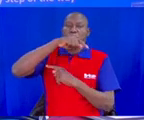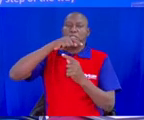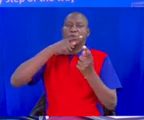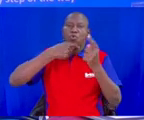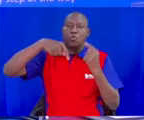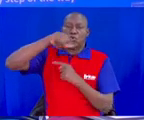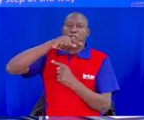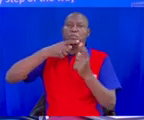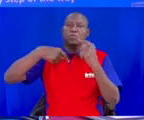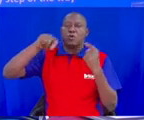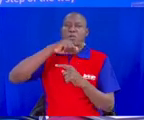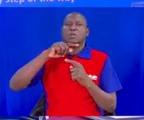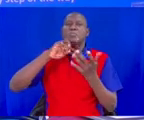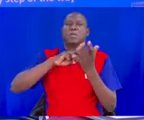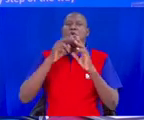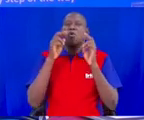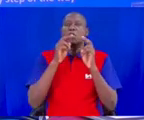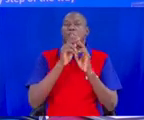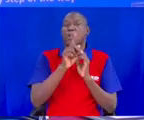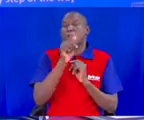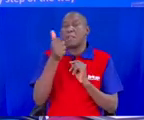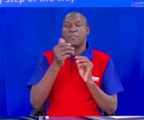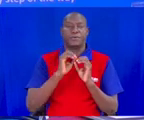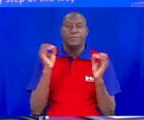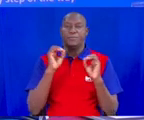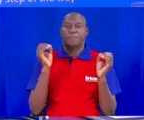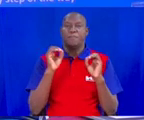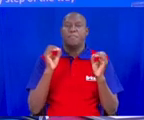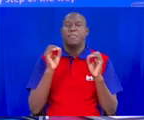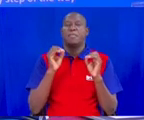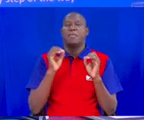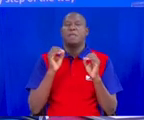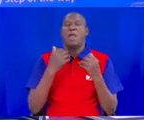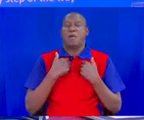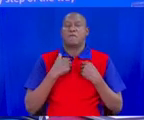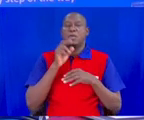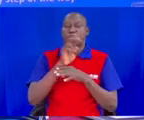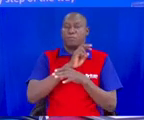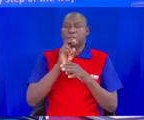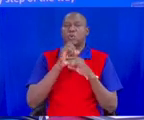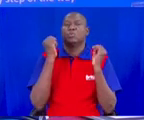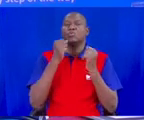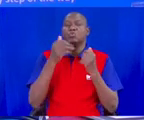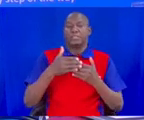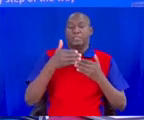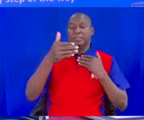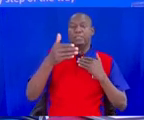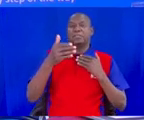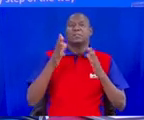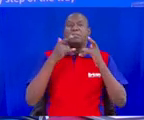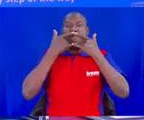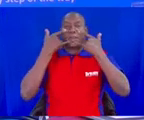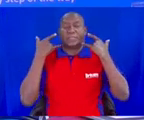do not come into contact with each other. We obviously observe the social distancing, the wearing of face